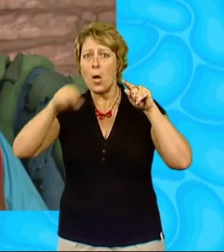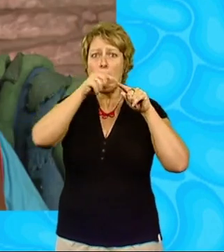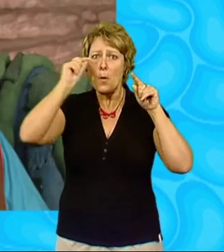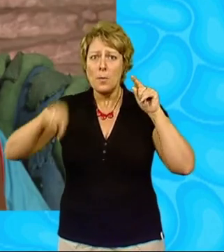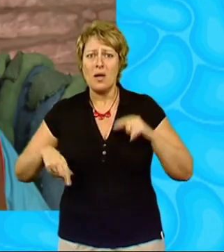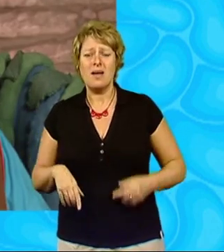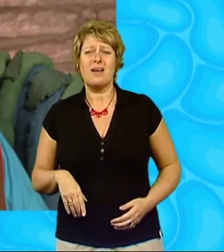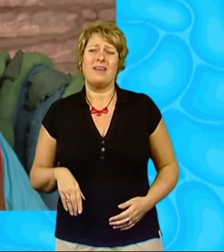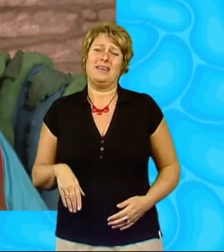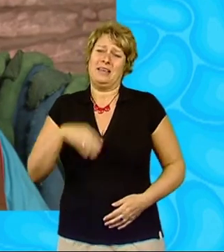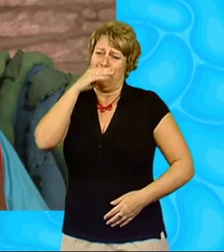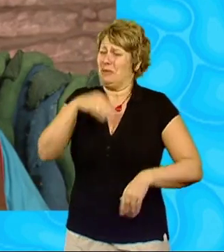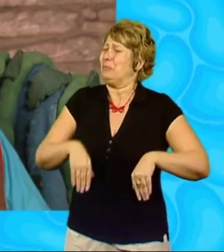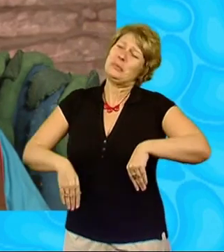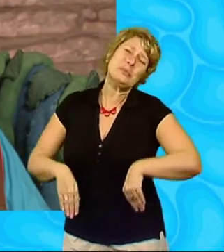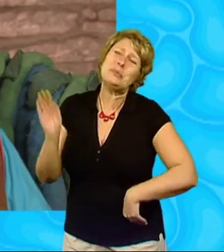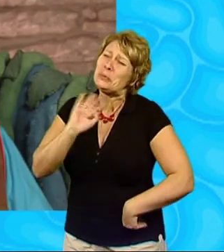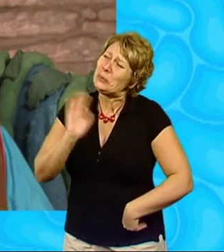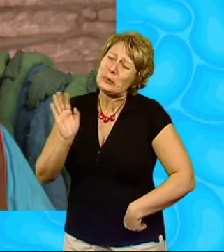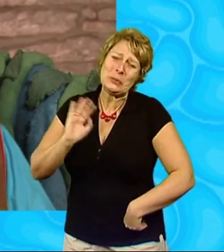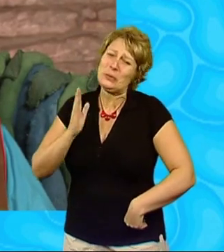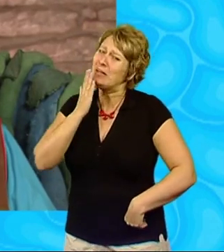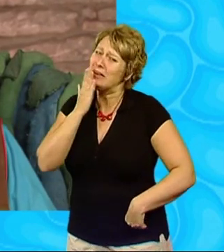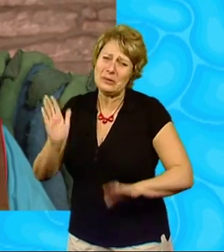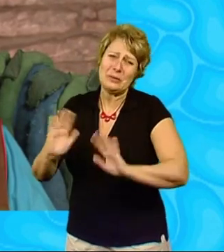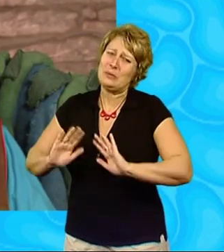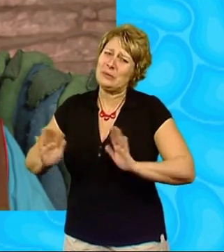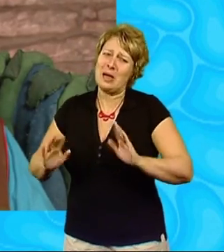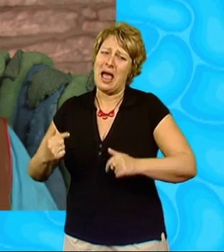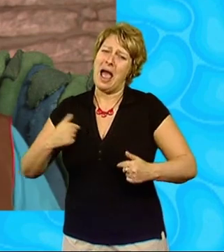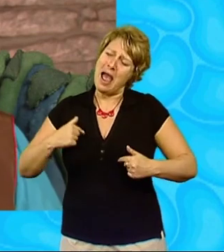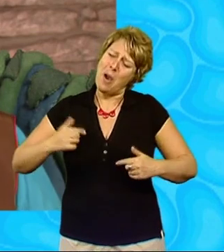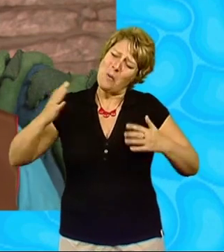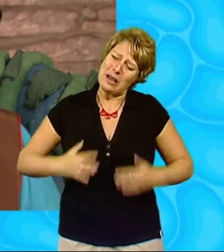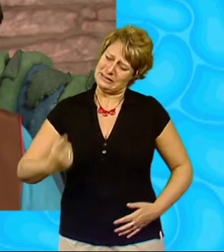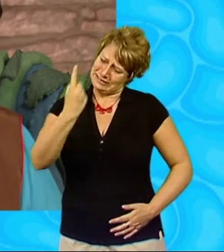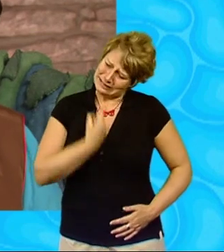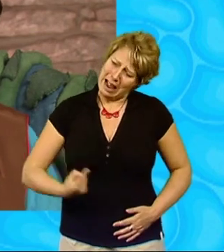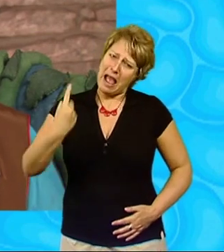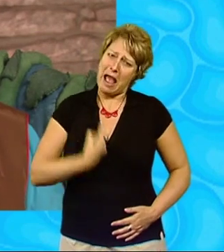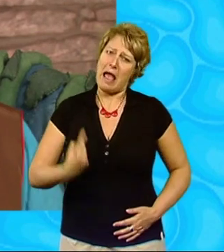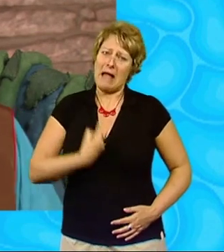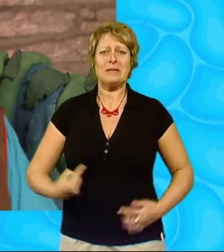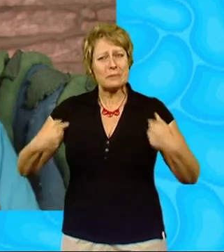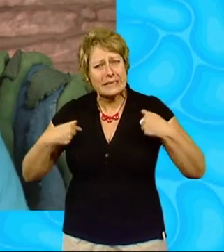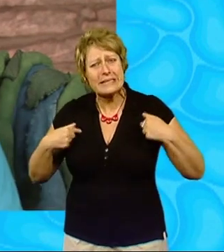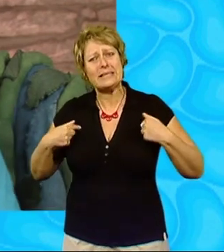No, thank you, said Maya. I want to do it. All by